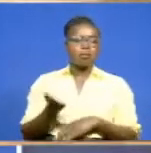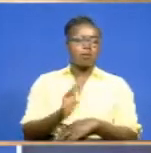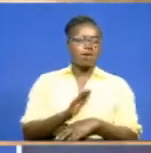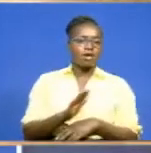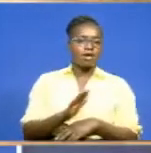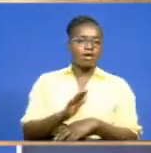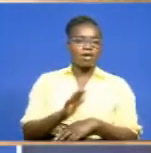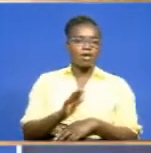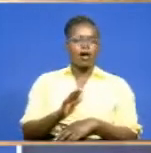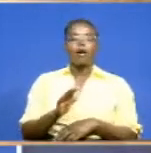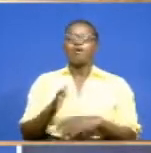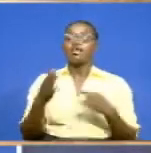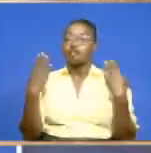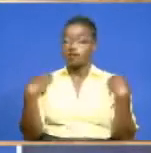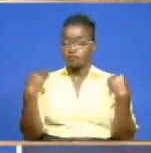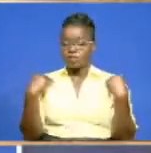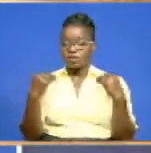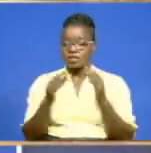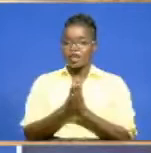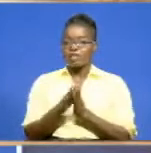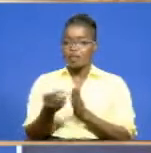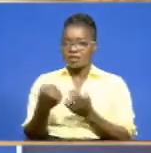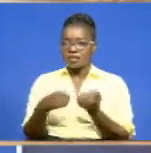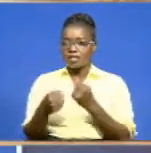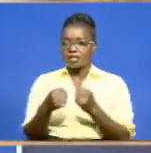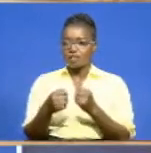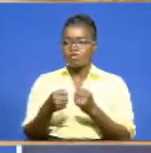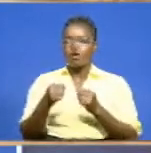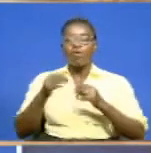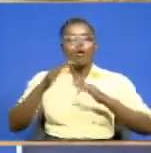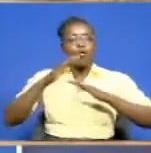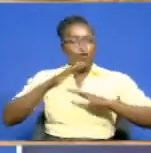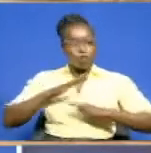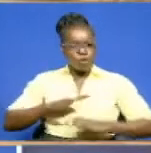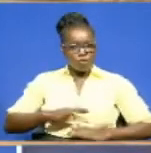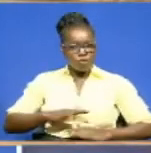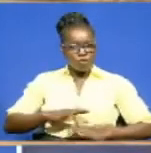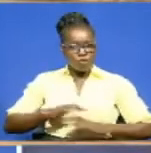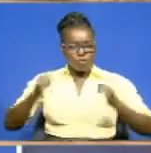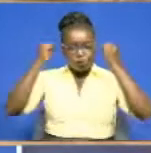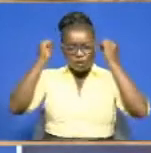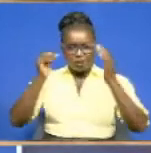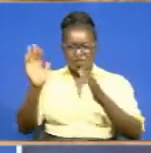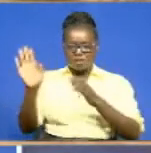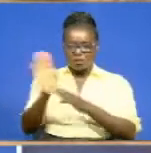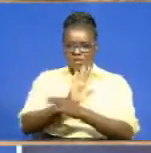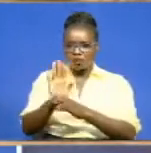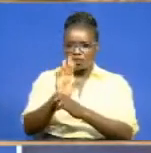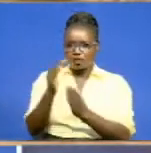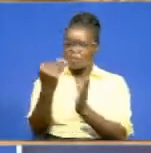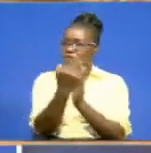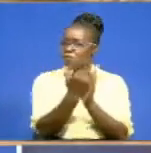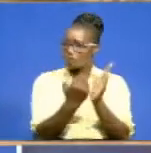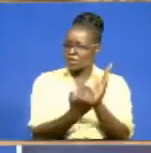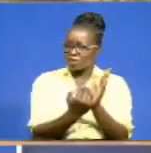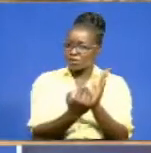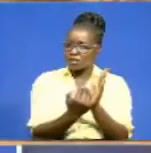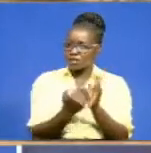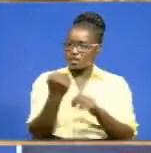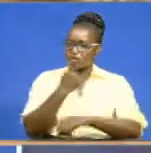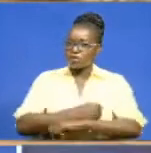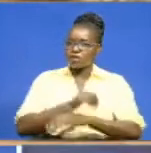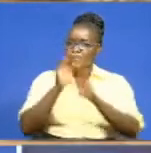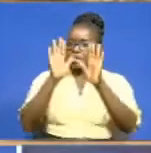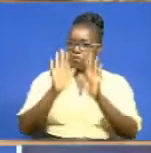co-curricular activities and sports as a way of steaming off the students. Because of the busy schedule we are having and the tight programs in schools, it is